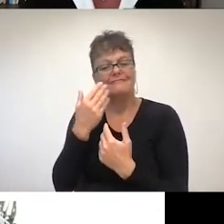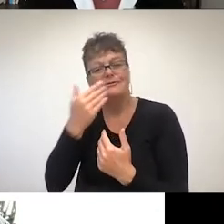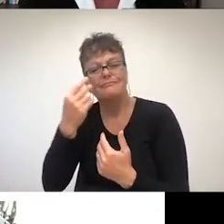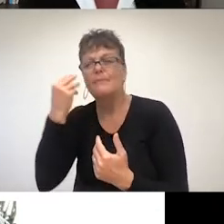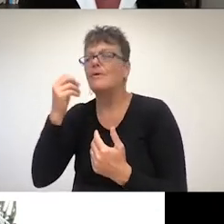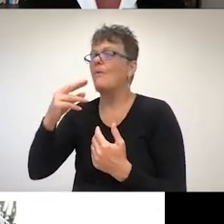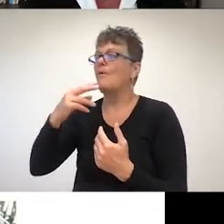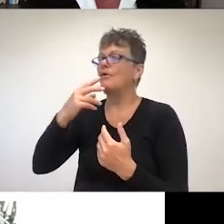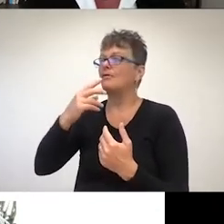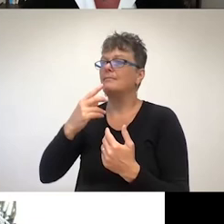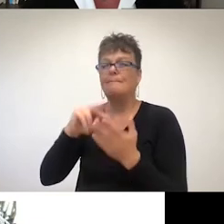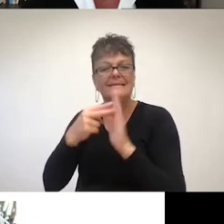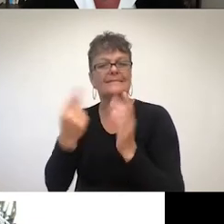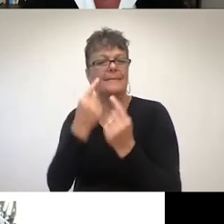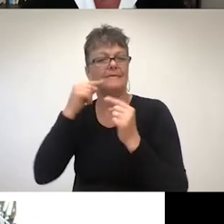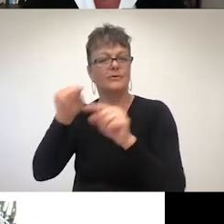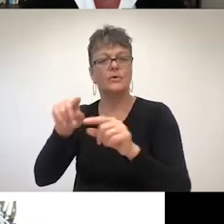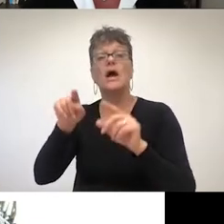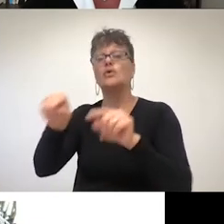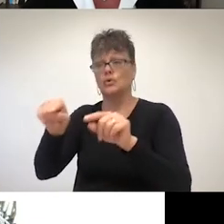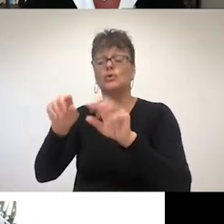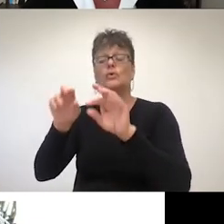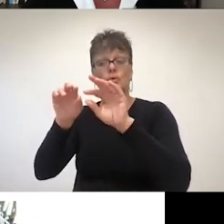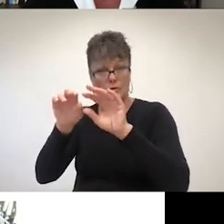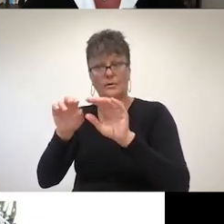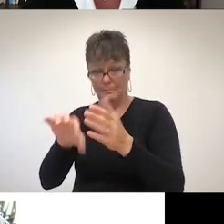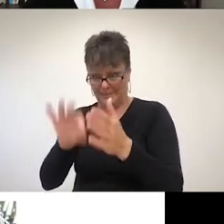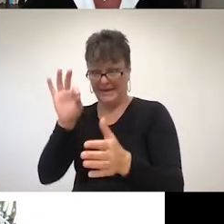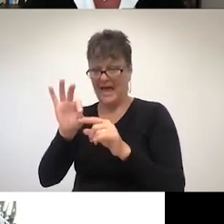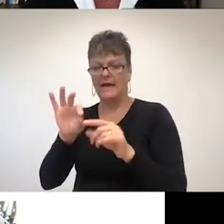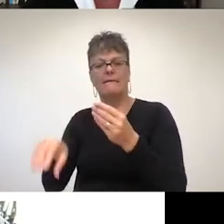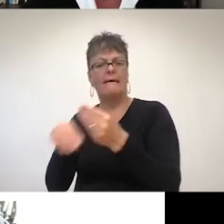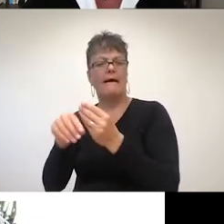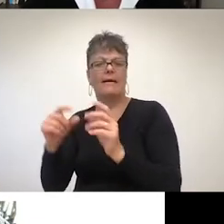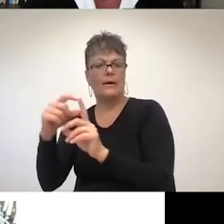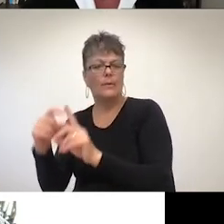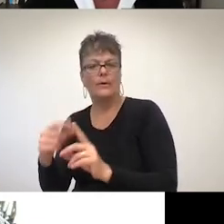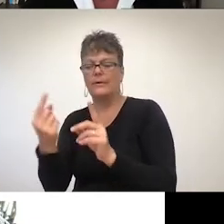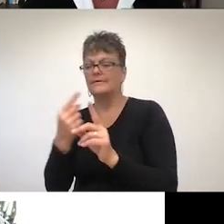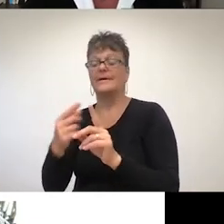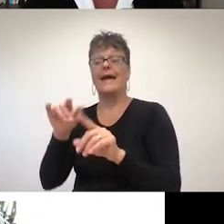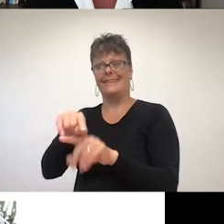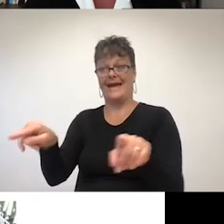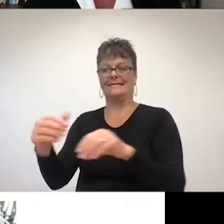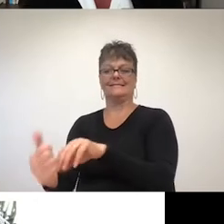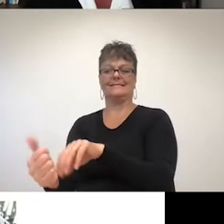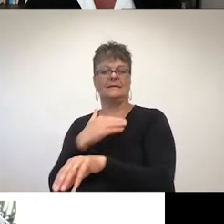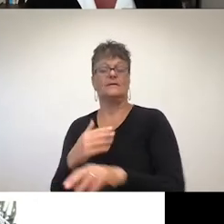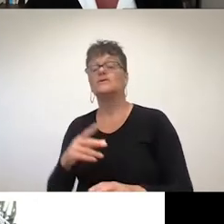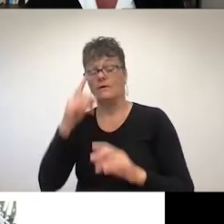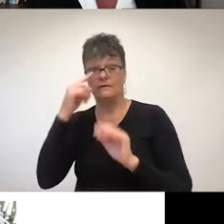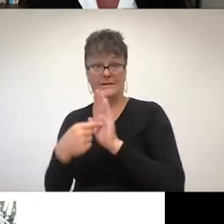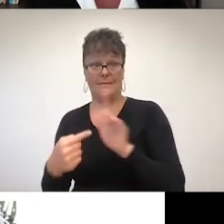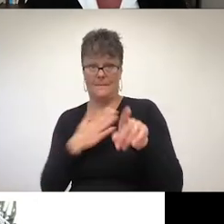our students. So I created this assignment and I put this photo in the assignment and I said, this is my family at Disneyland. This is where we like